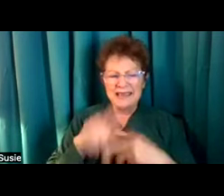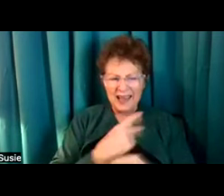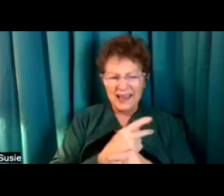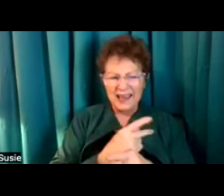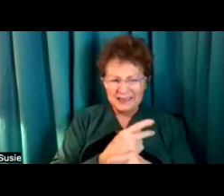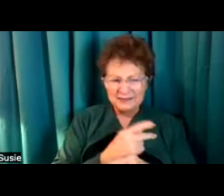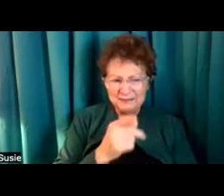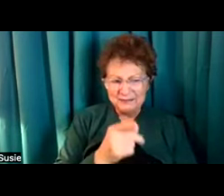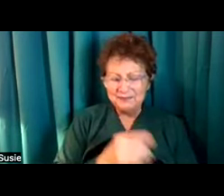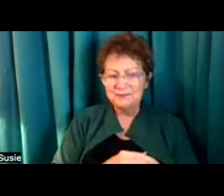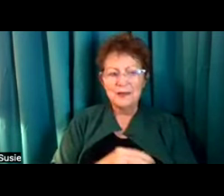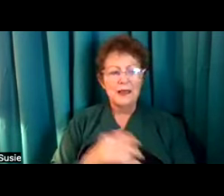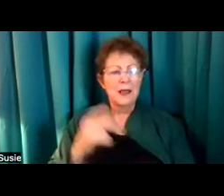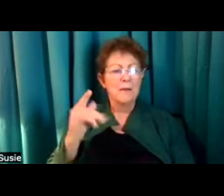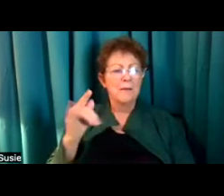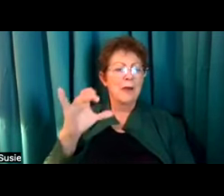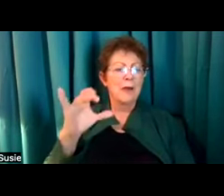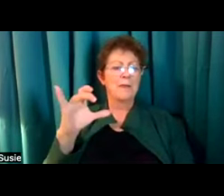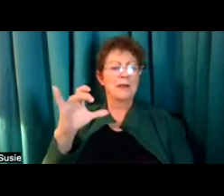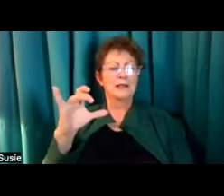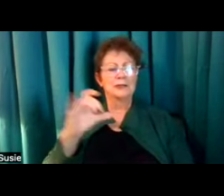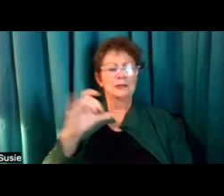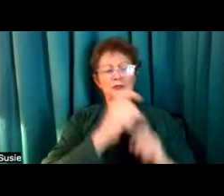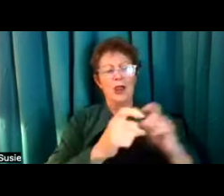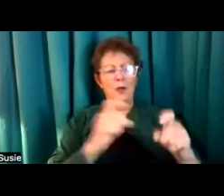into our public charities and private foundations.